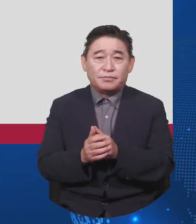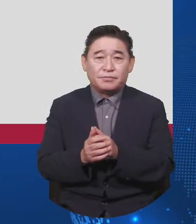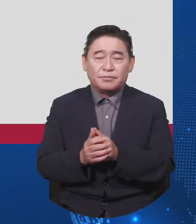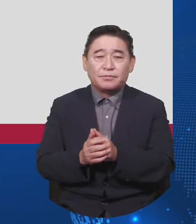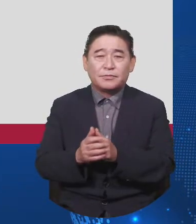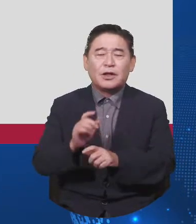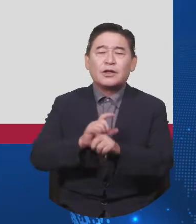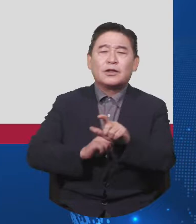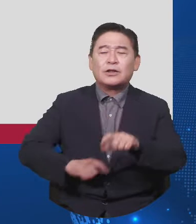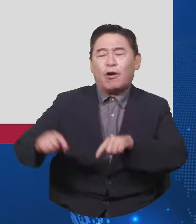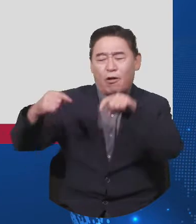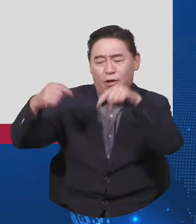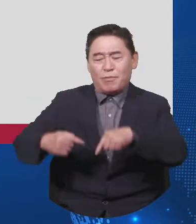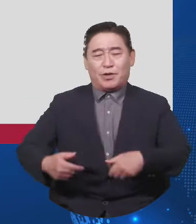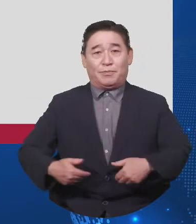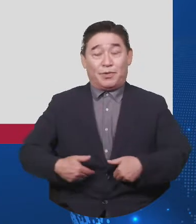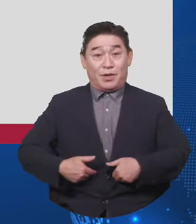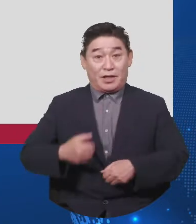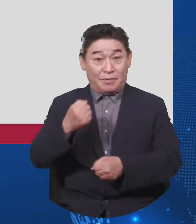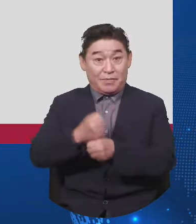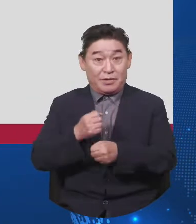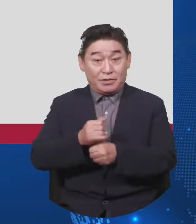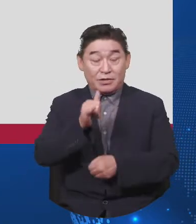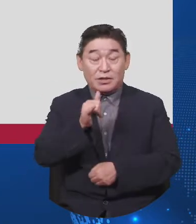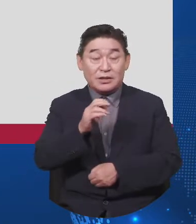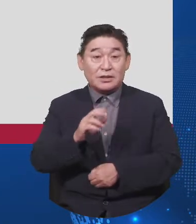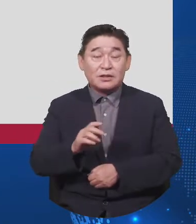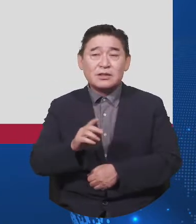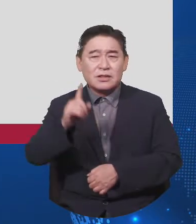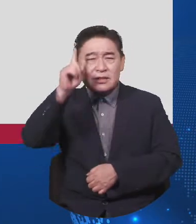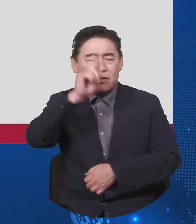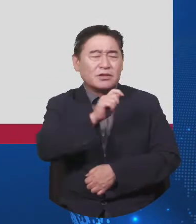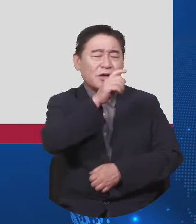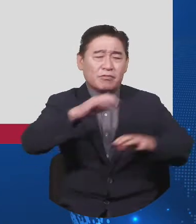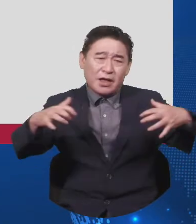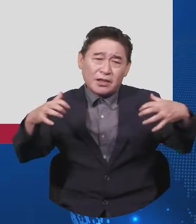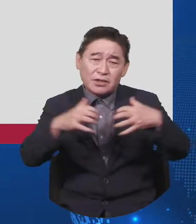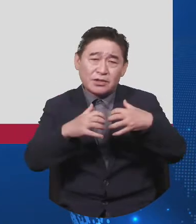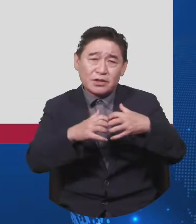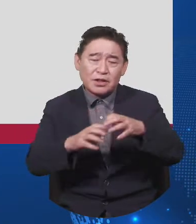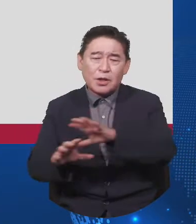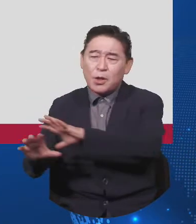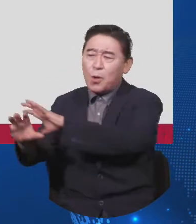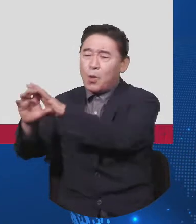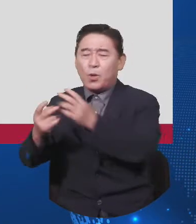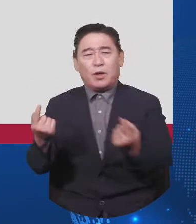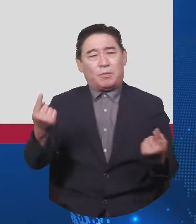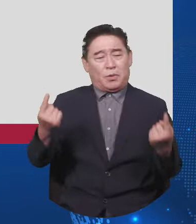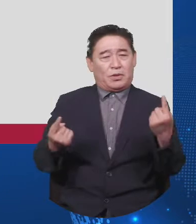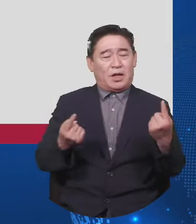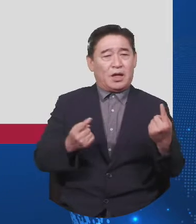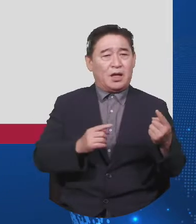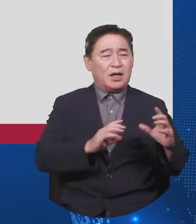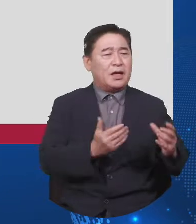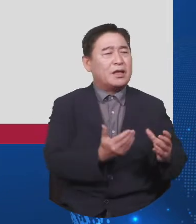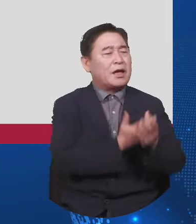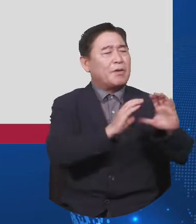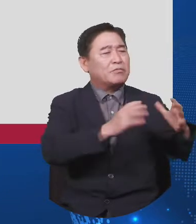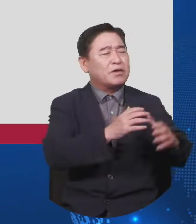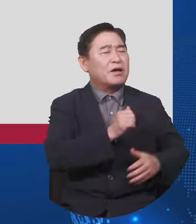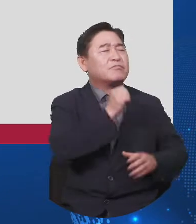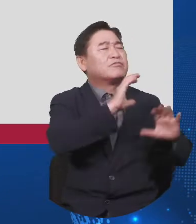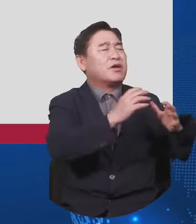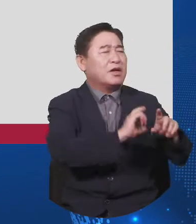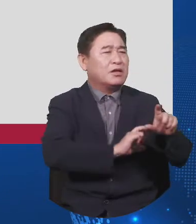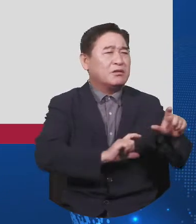more severe for developing countries than the pandemic, just to mention it. This is, and I think we shouldn't overlook it, leading